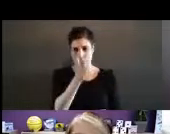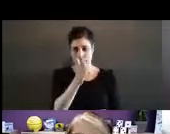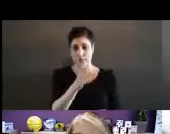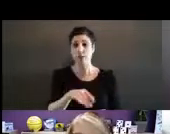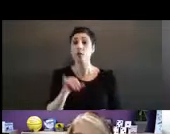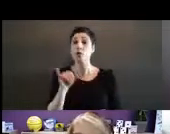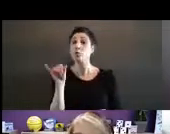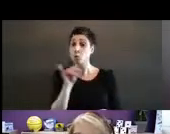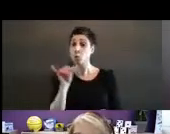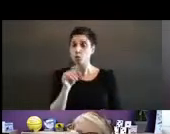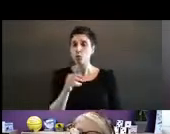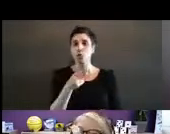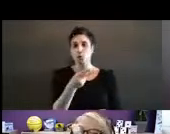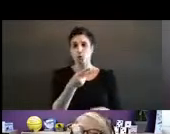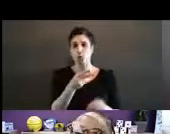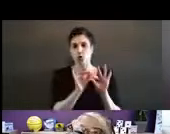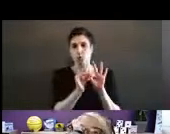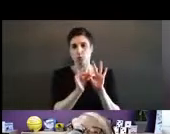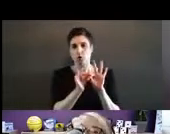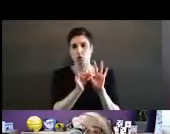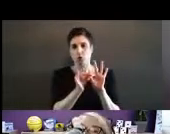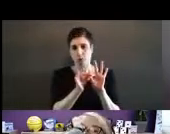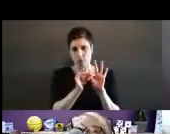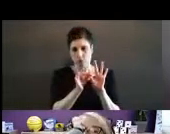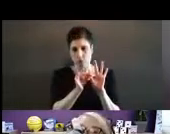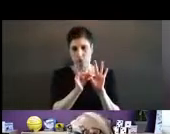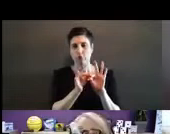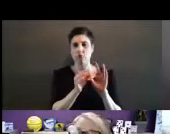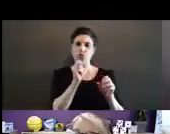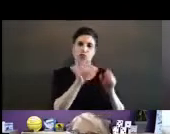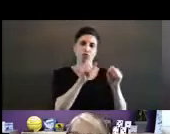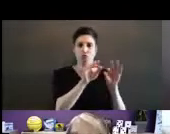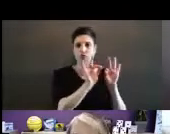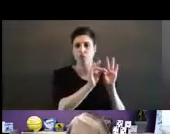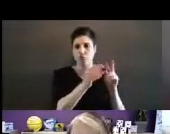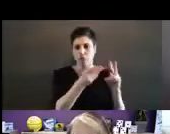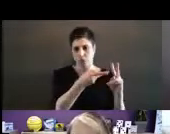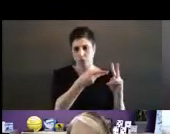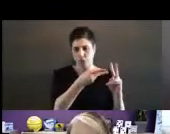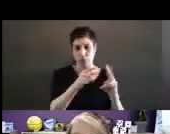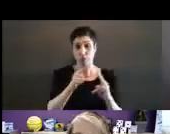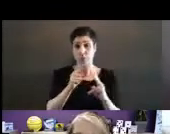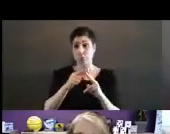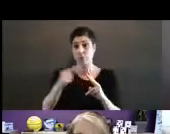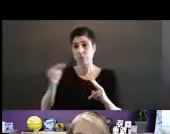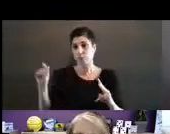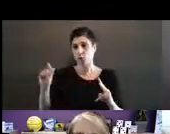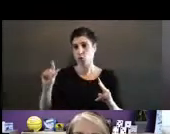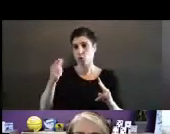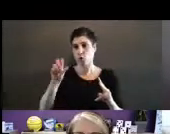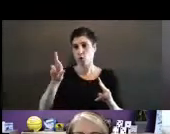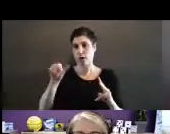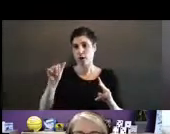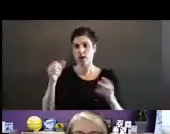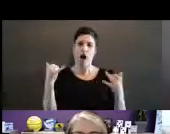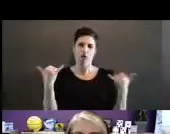we have 2 interpreters here, American Sign Language interpreters. We have Gloria, who's signing right